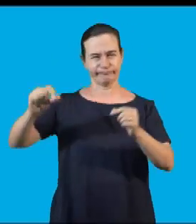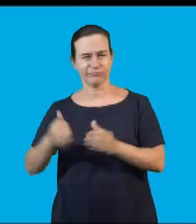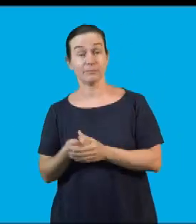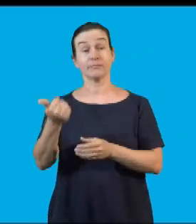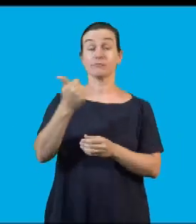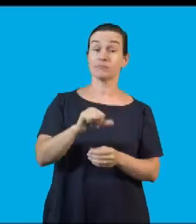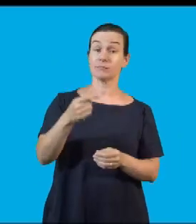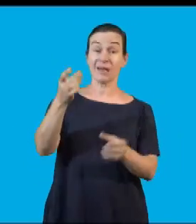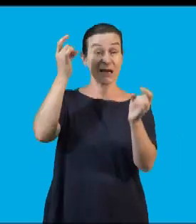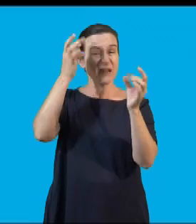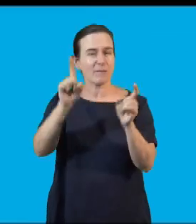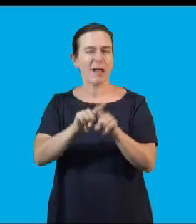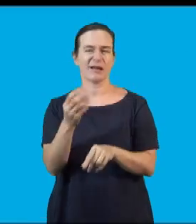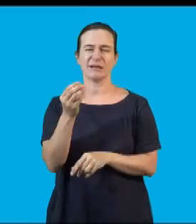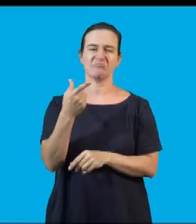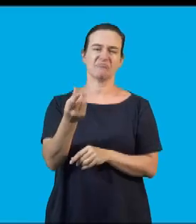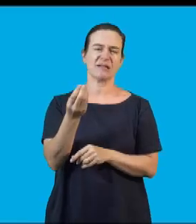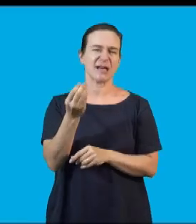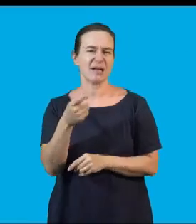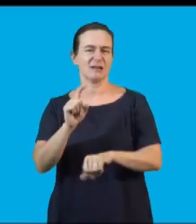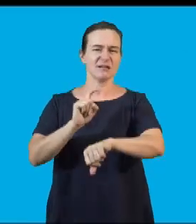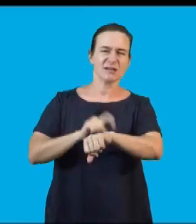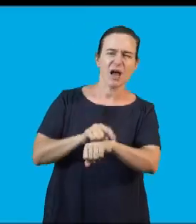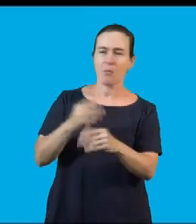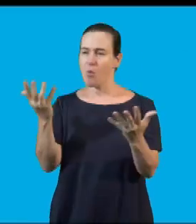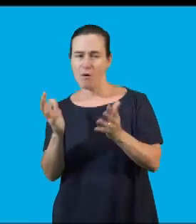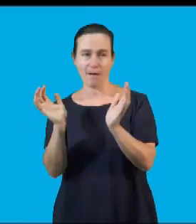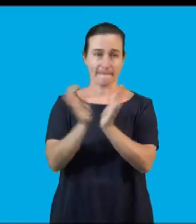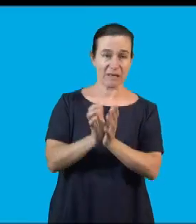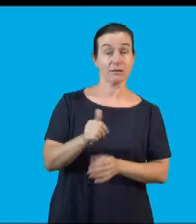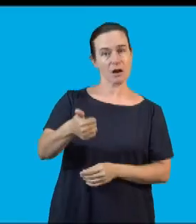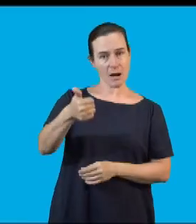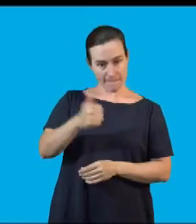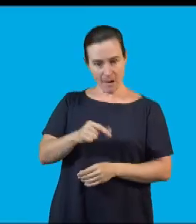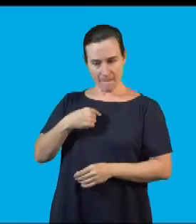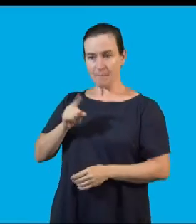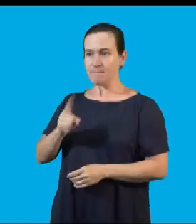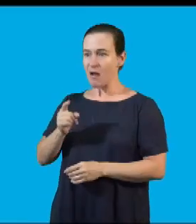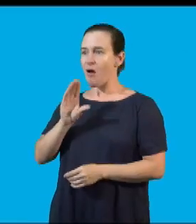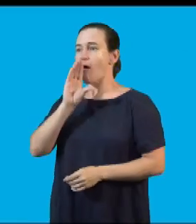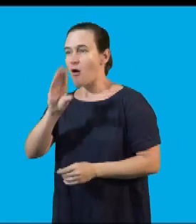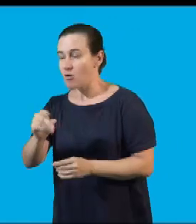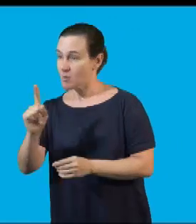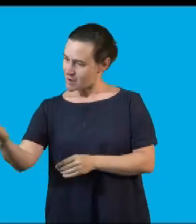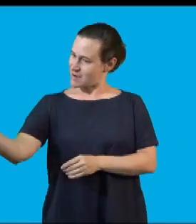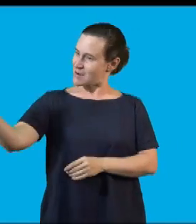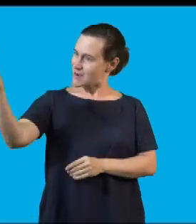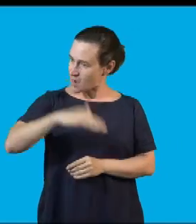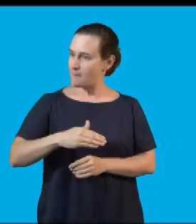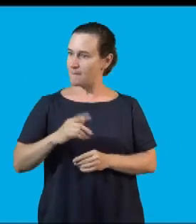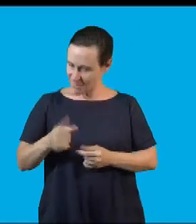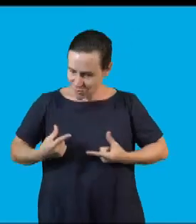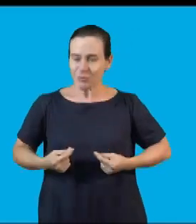details including date, time, and a meeting point, a call to action since you want to motivate community members